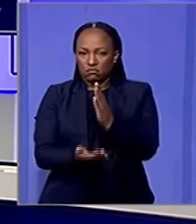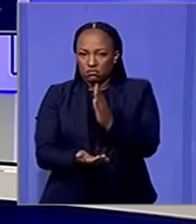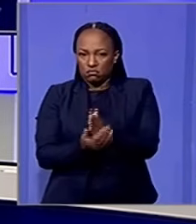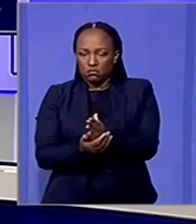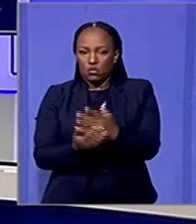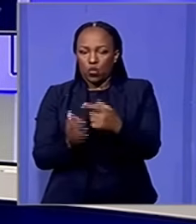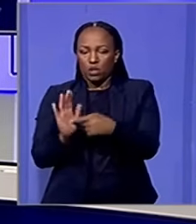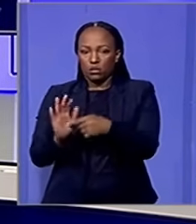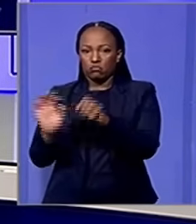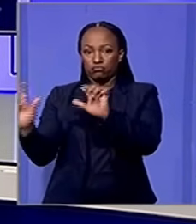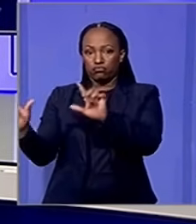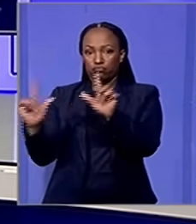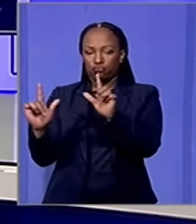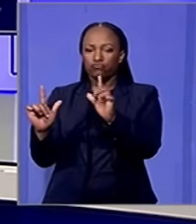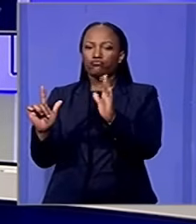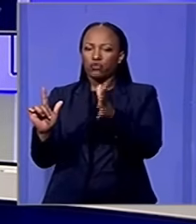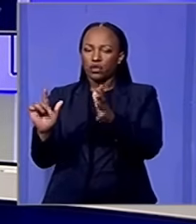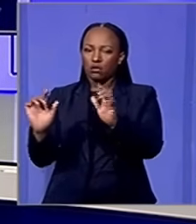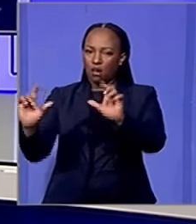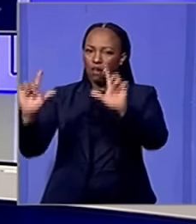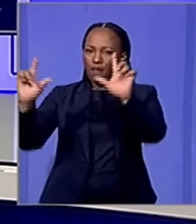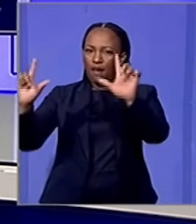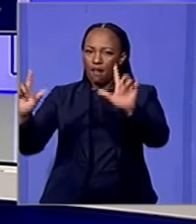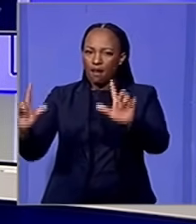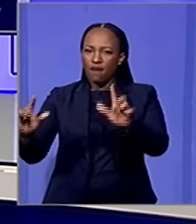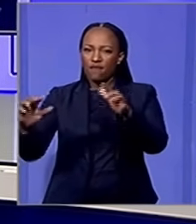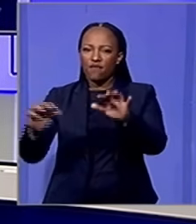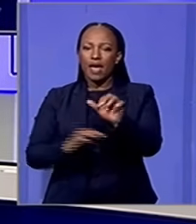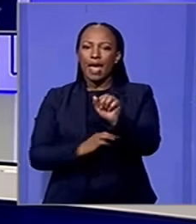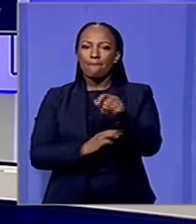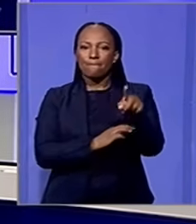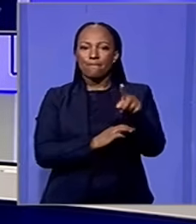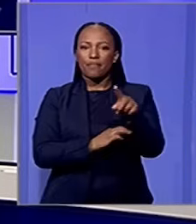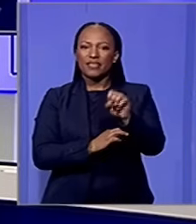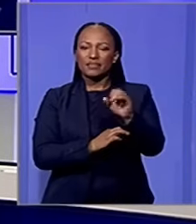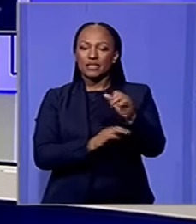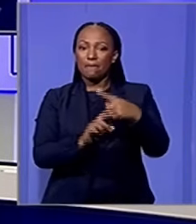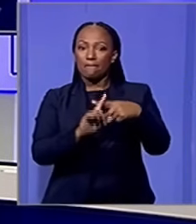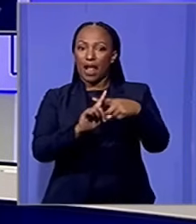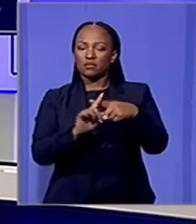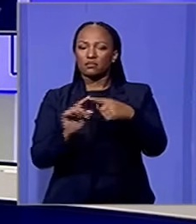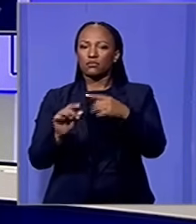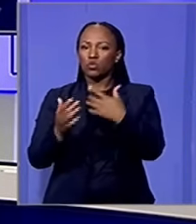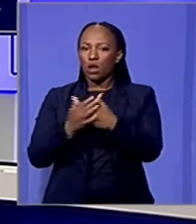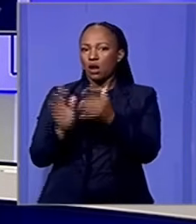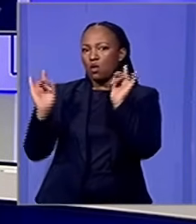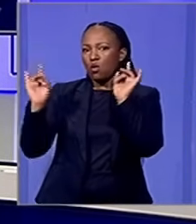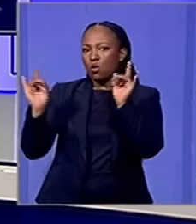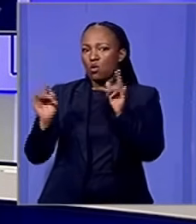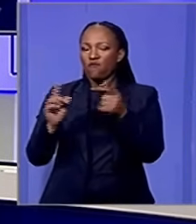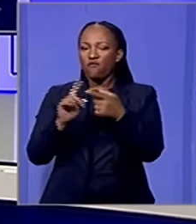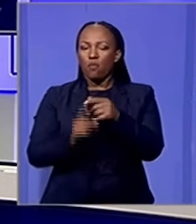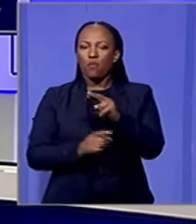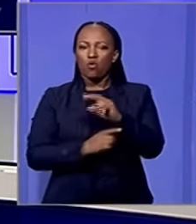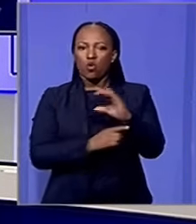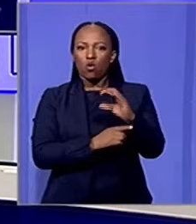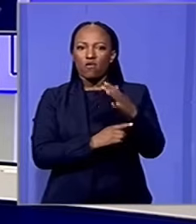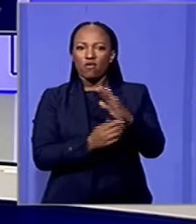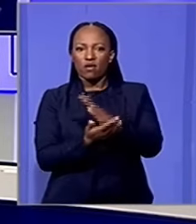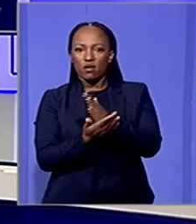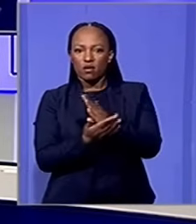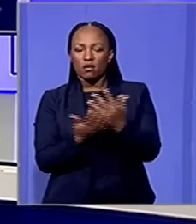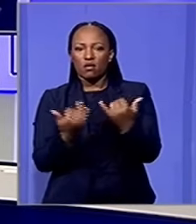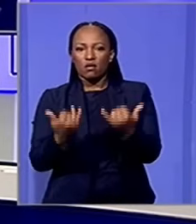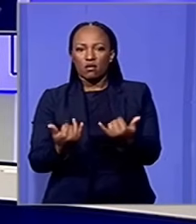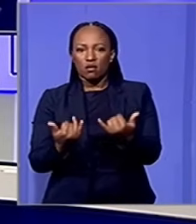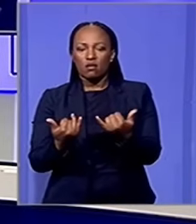tla go tlišetša kgašo ye thwi le go app ya rena SABC Plus o ka bogela thwi kgašo yeo go tšwa ka The Rock ka mono Midrand